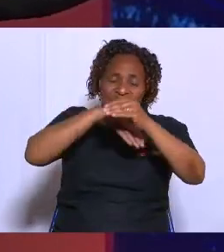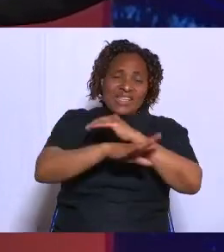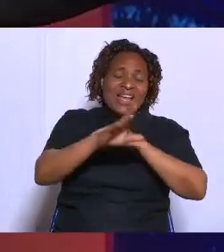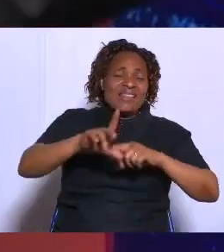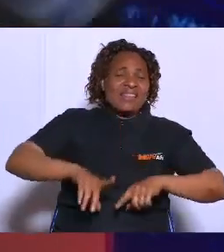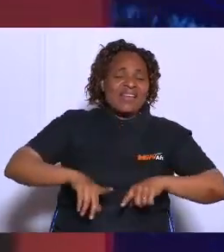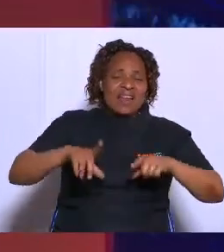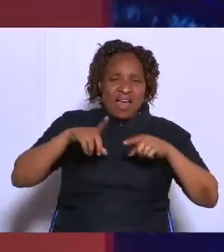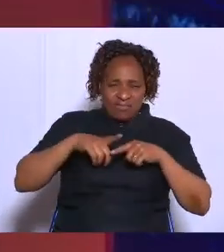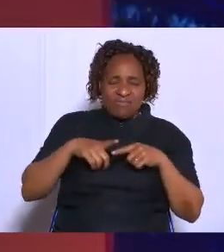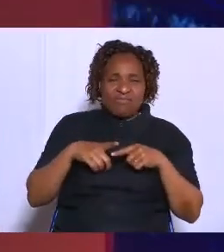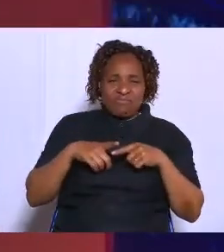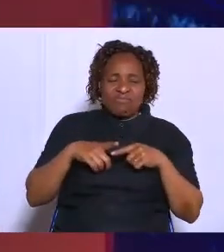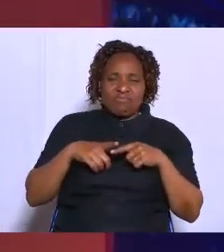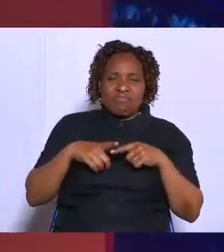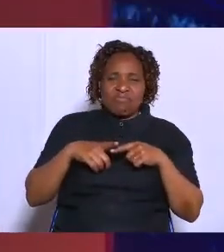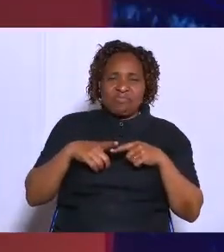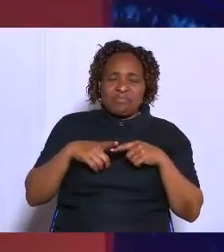life